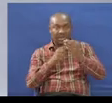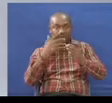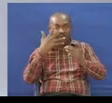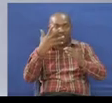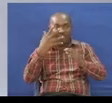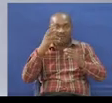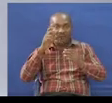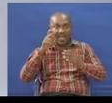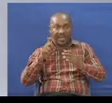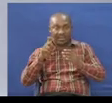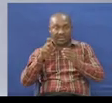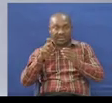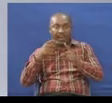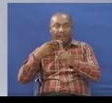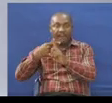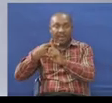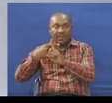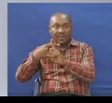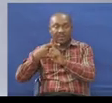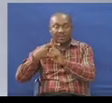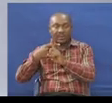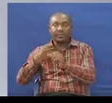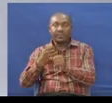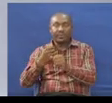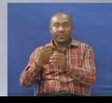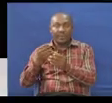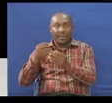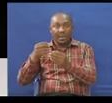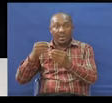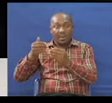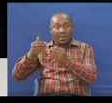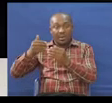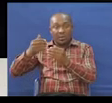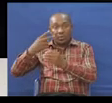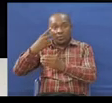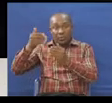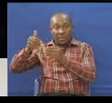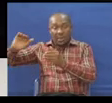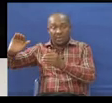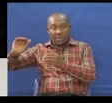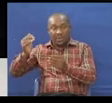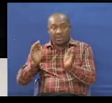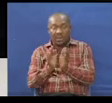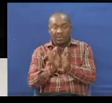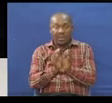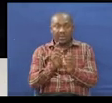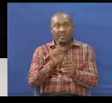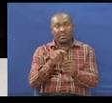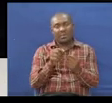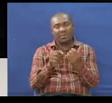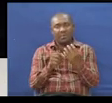Yes, you get 5x plus, what is common here? After taking 2x out, what will remain with it